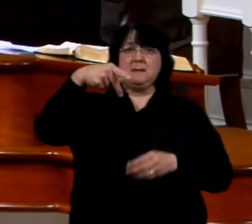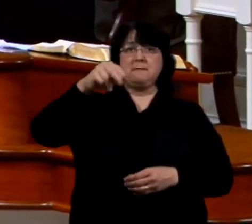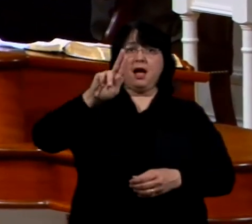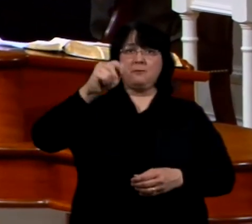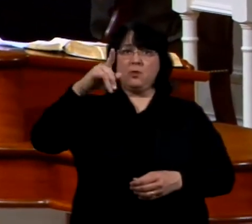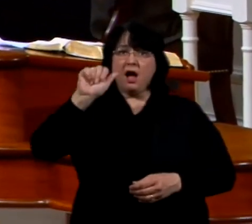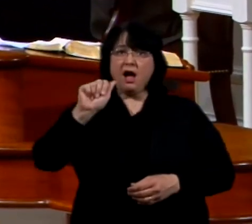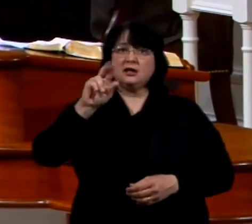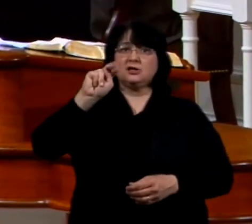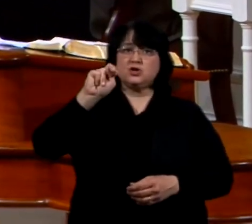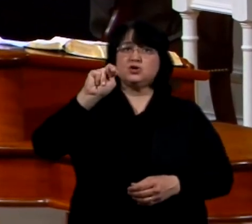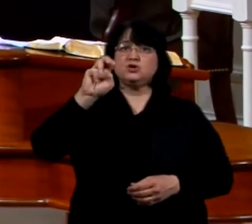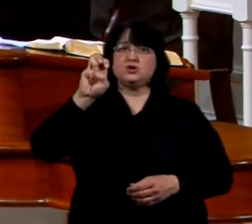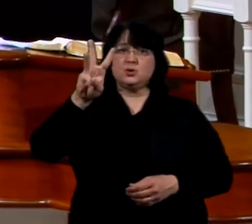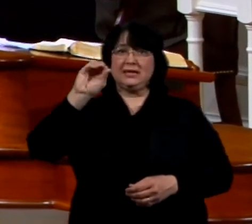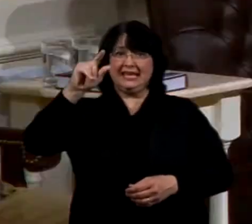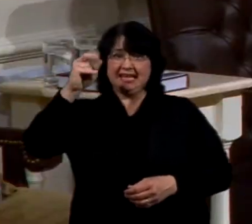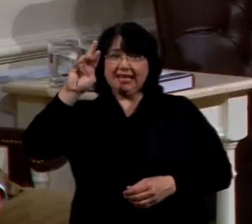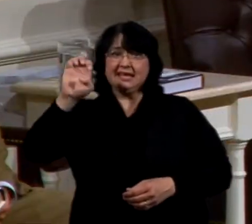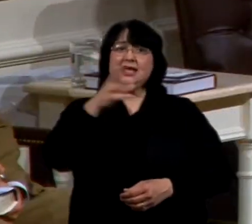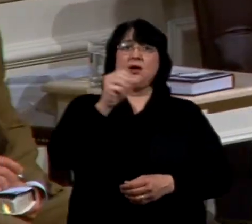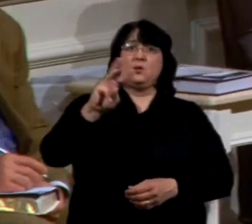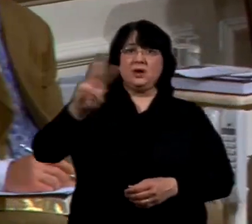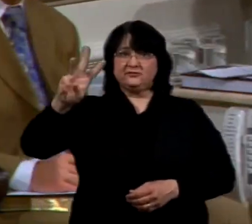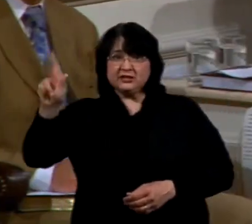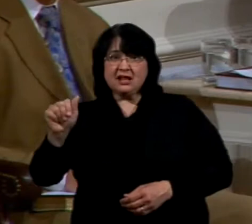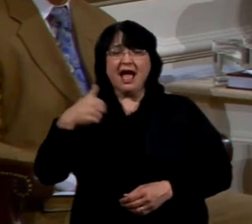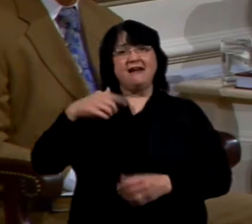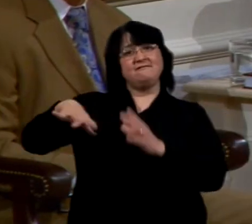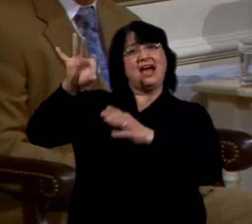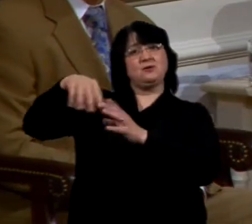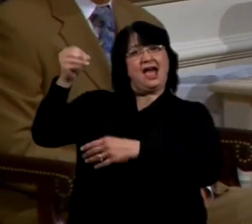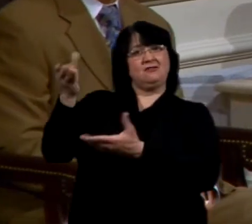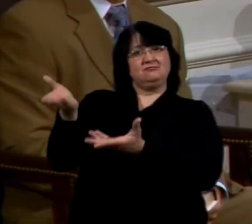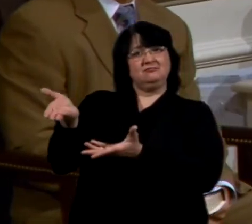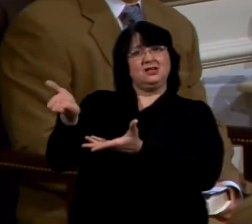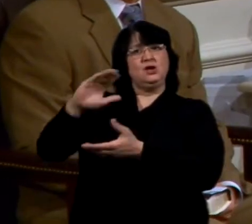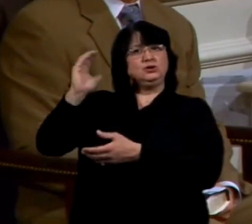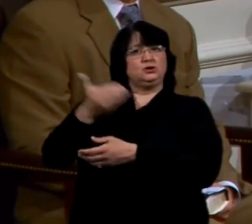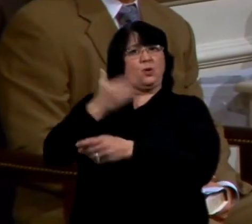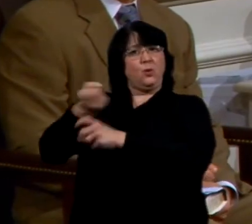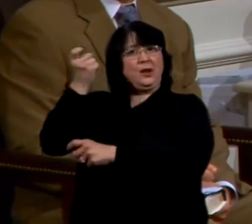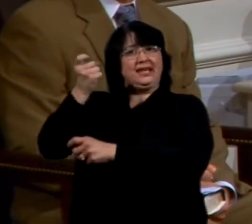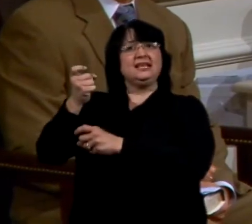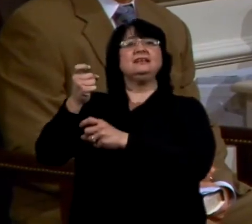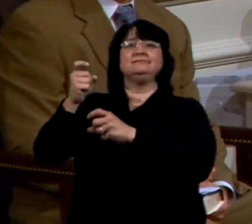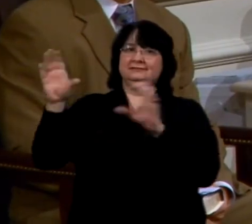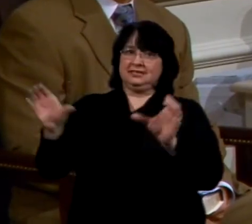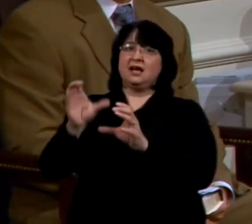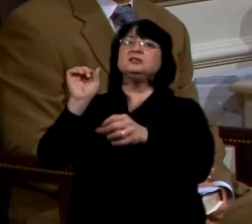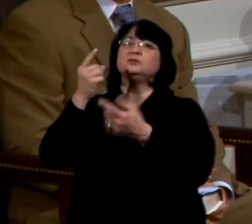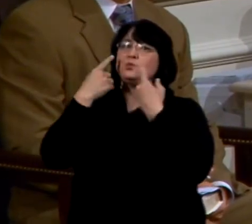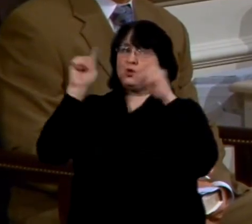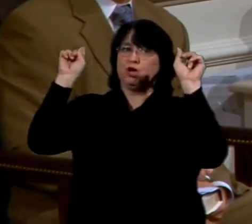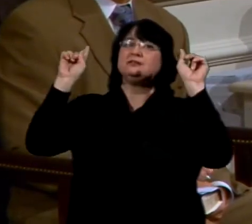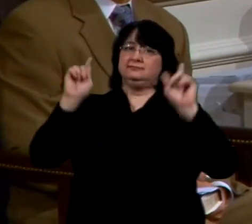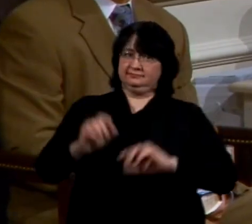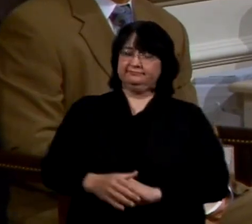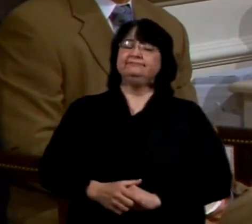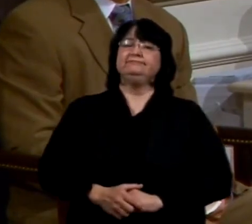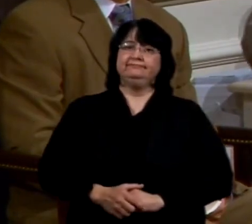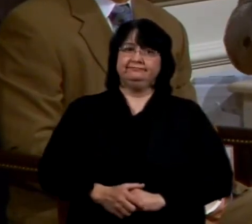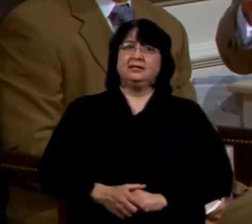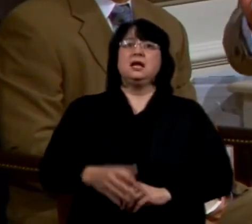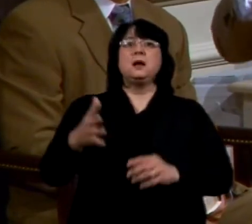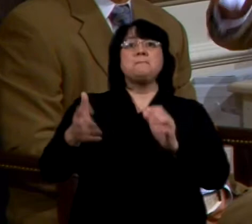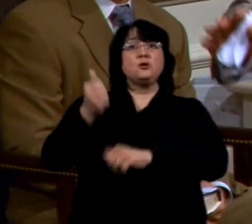work in West Virginia, and then taking a church, I found out that soul winning does work. And what most people